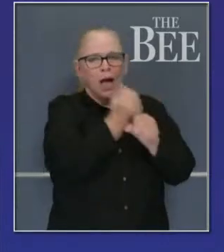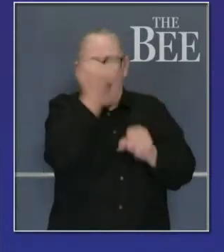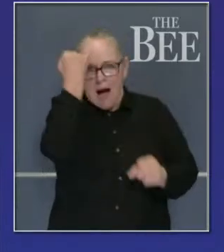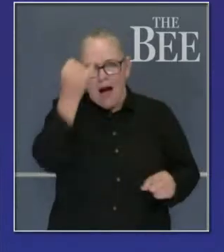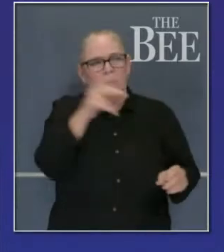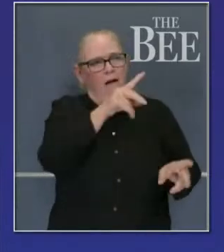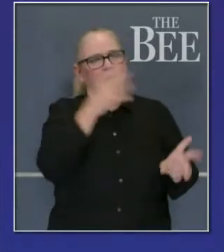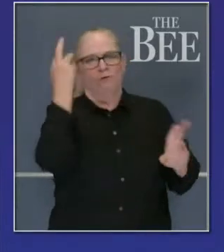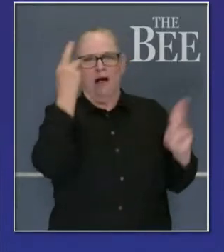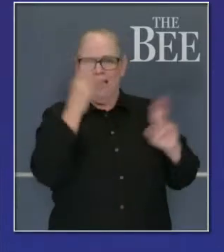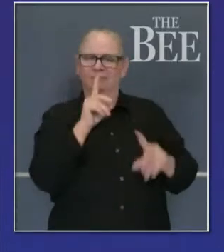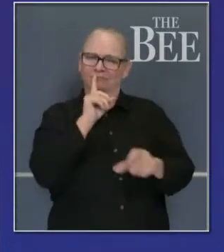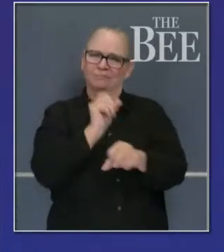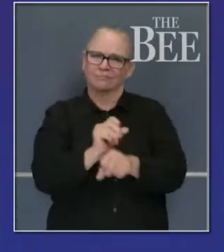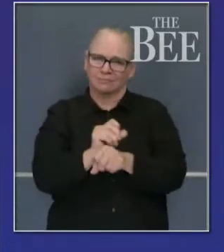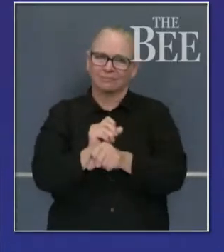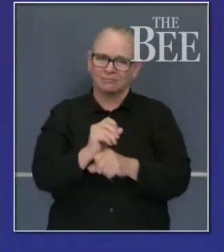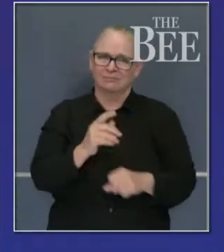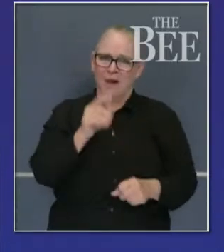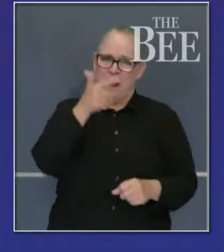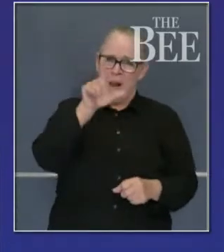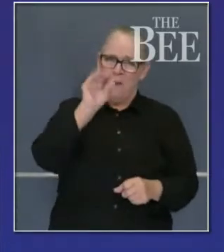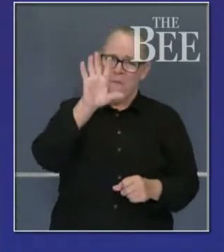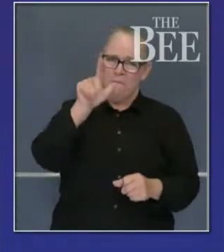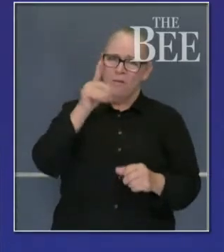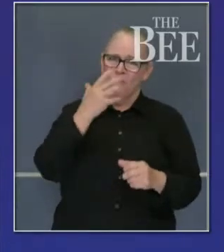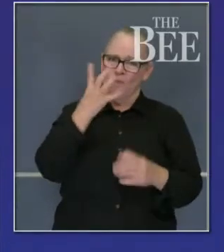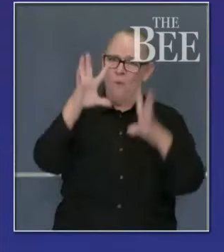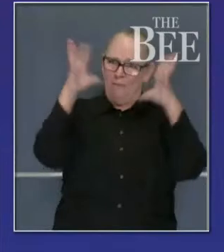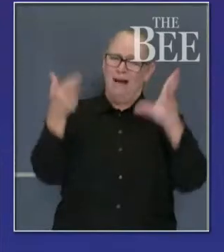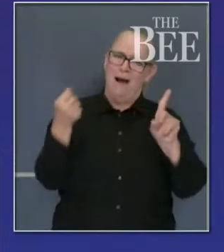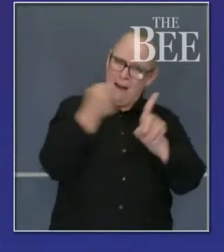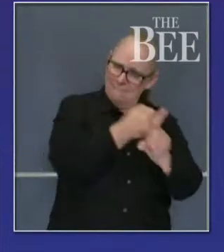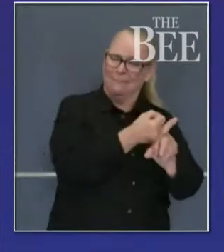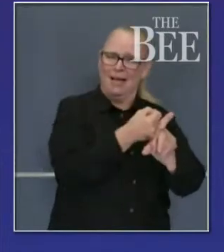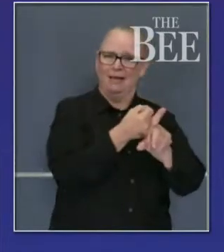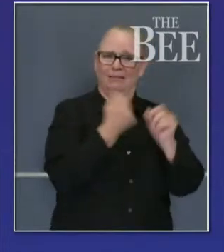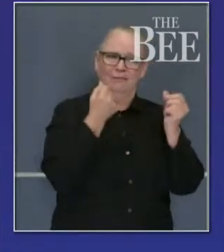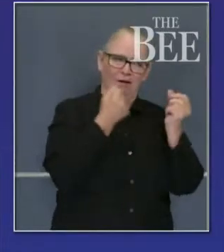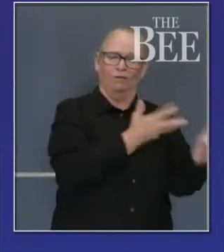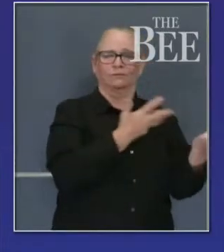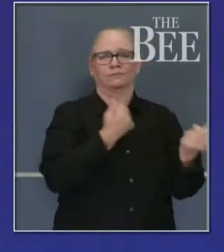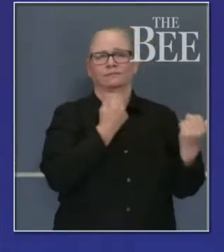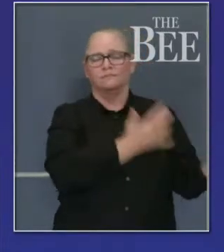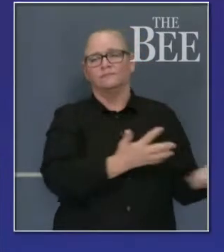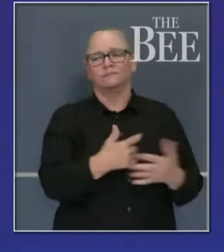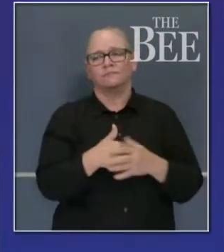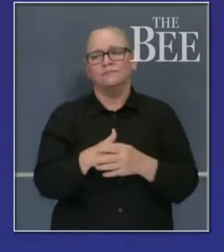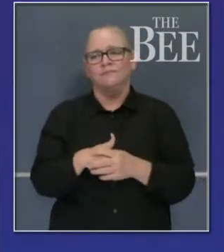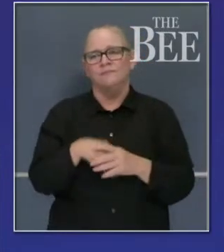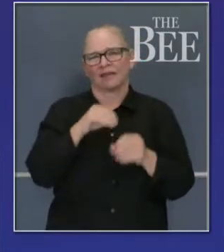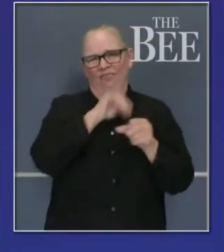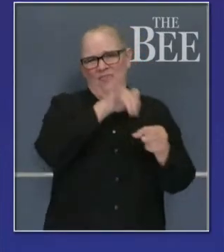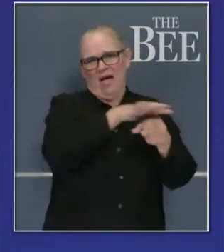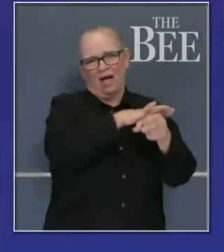that kind of fire activity. That CZU complex is beyond just that immediate area, but nonetheless, we're seeing better